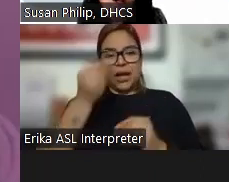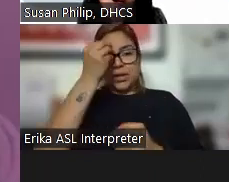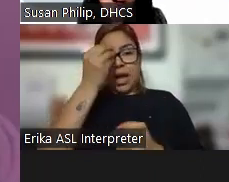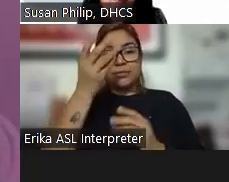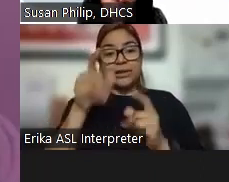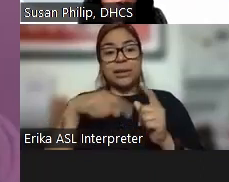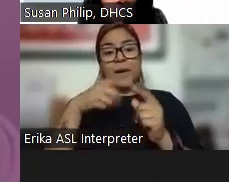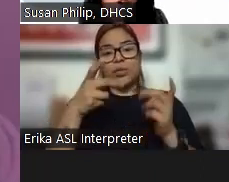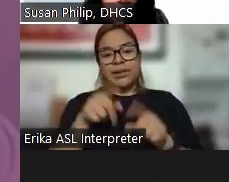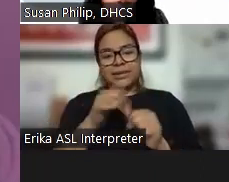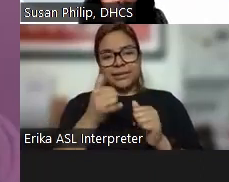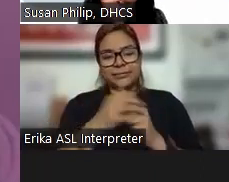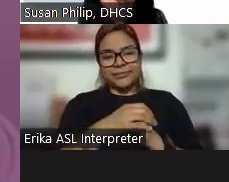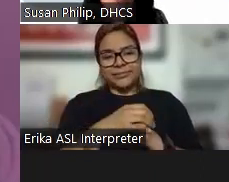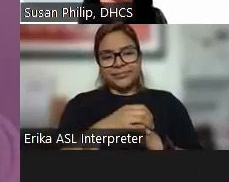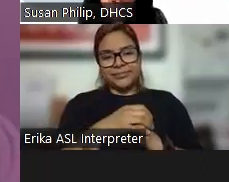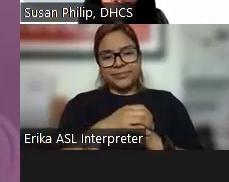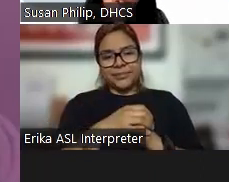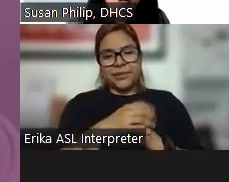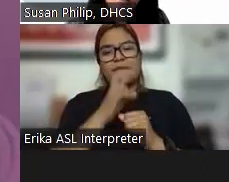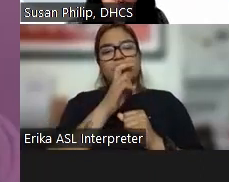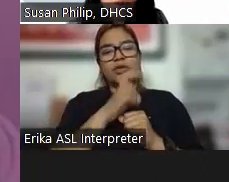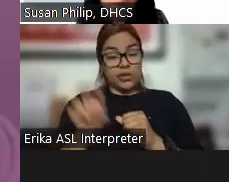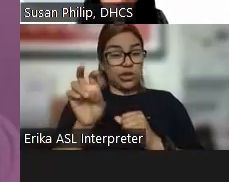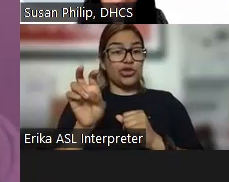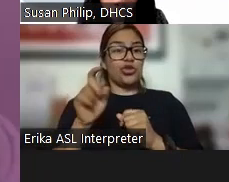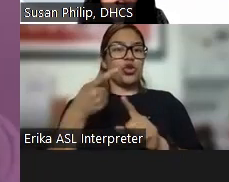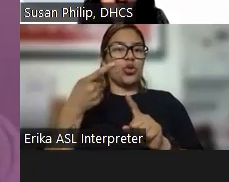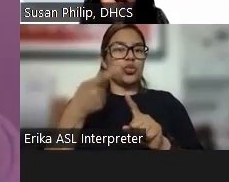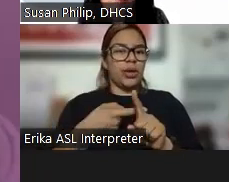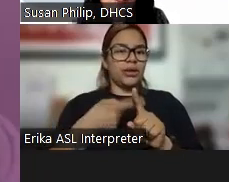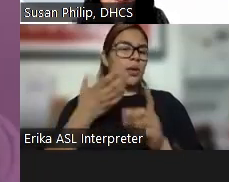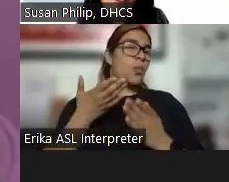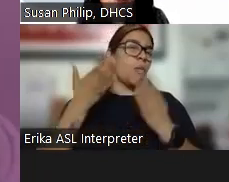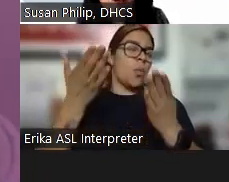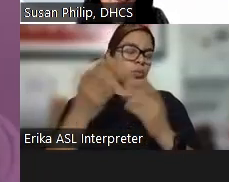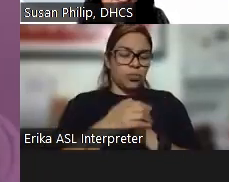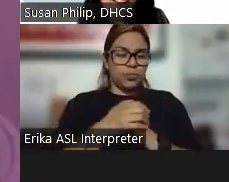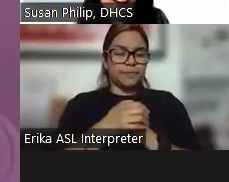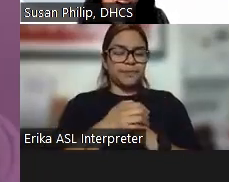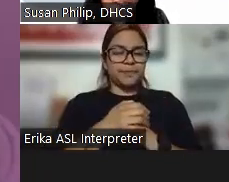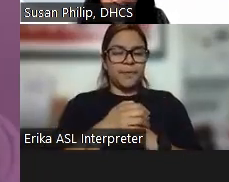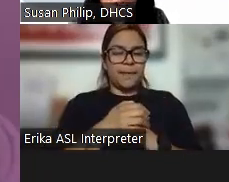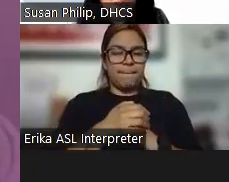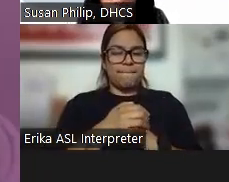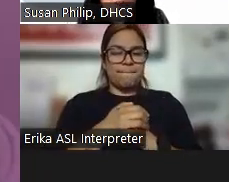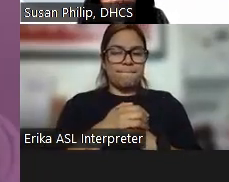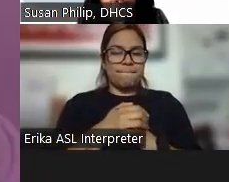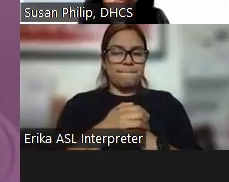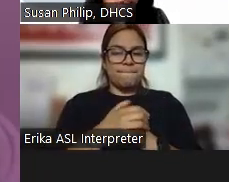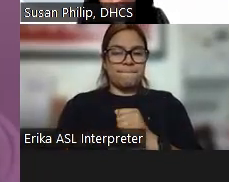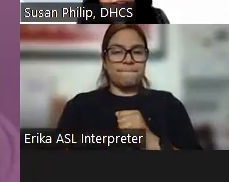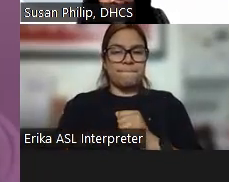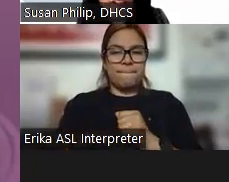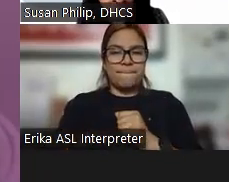on our transitional rent proposal. So, as